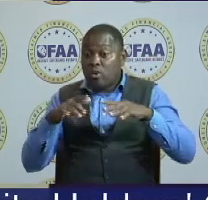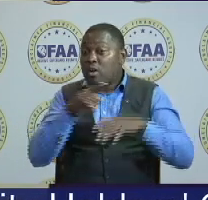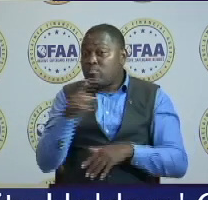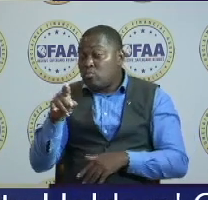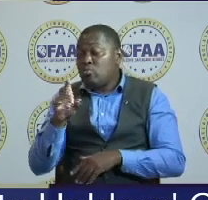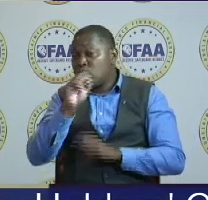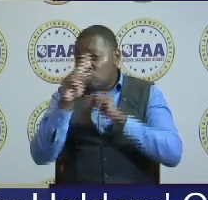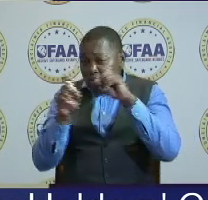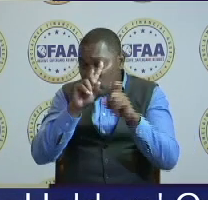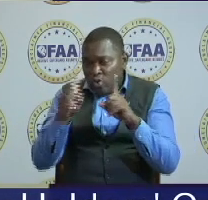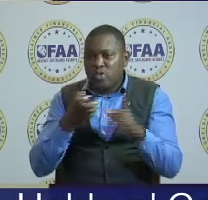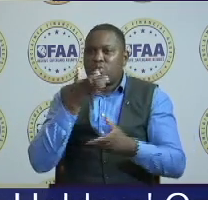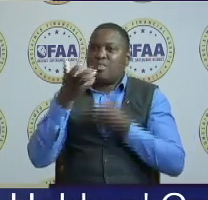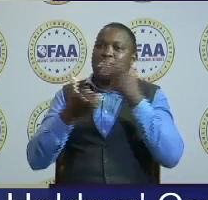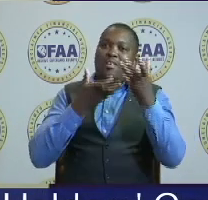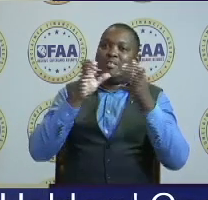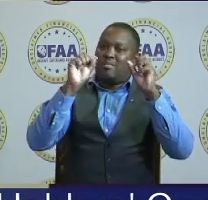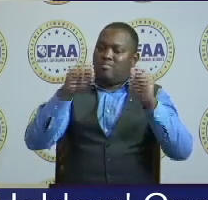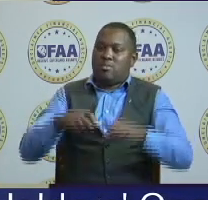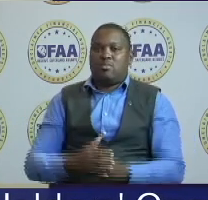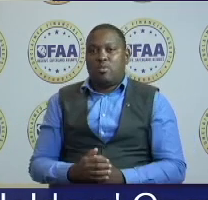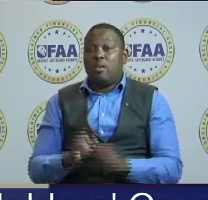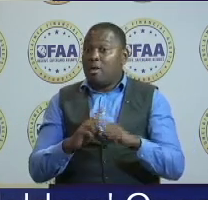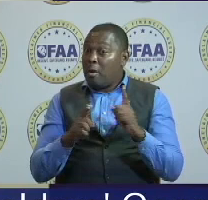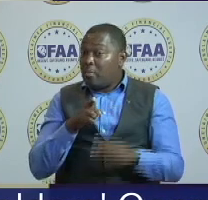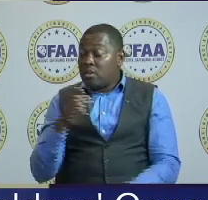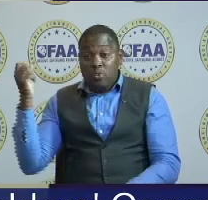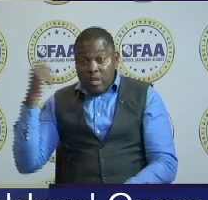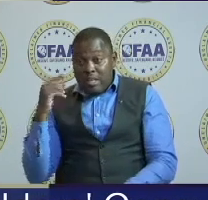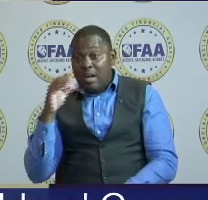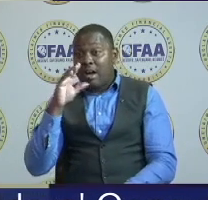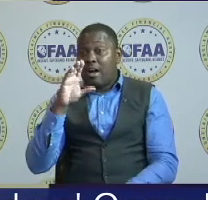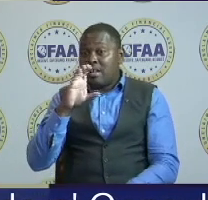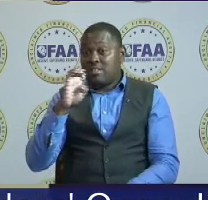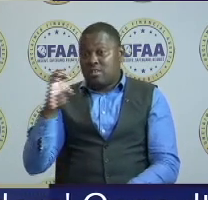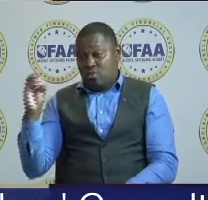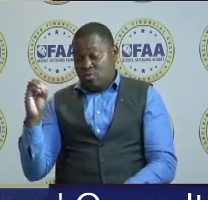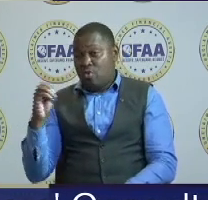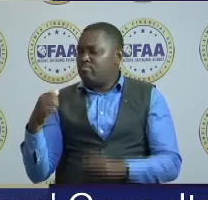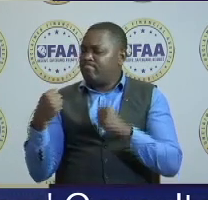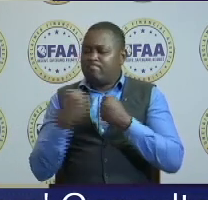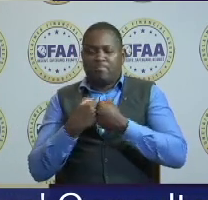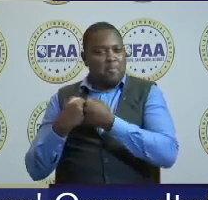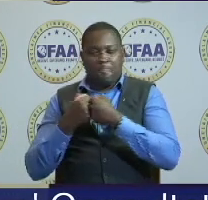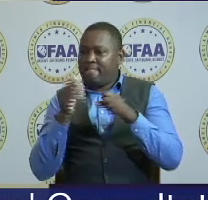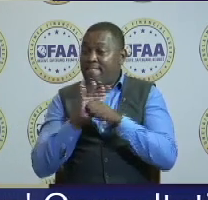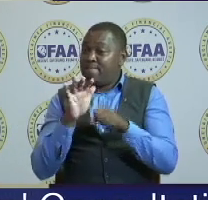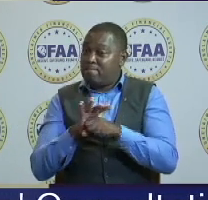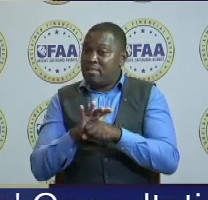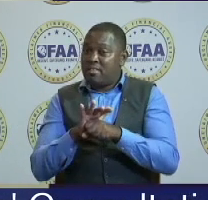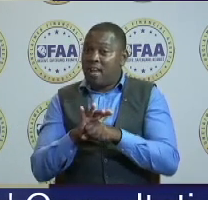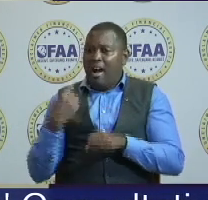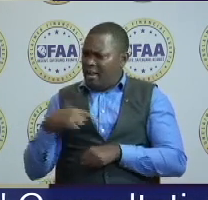have a myriad of questions. But as you heard from the CEO, there are many challenges. Some of them are not deliberate. It's just that, as